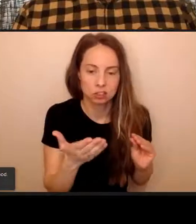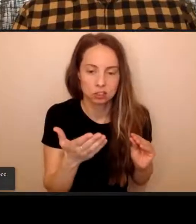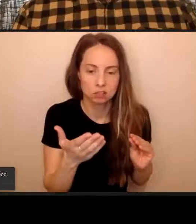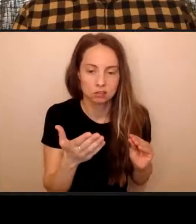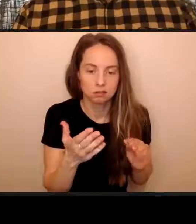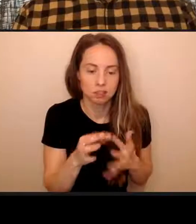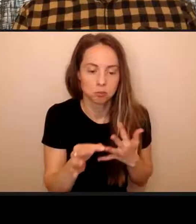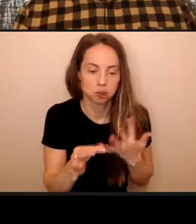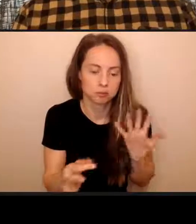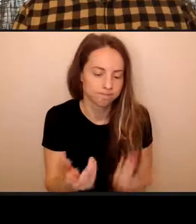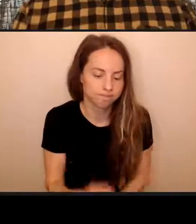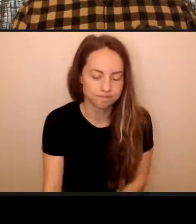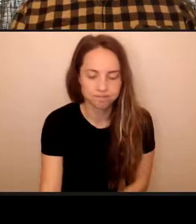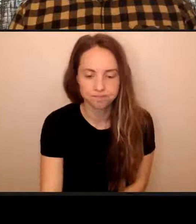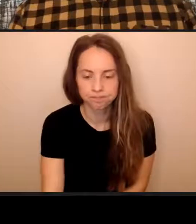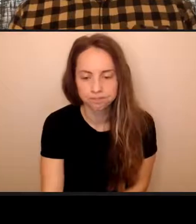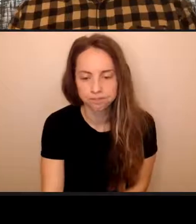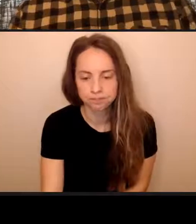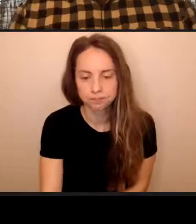option.